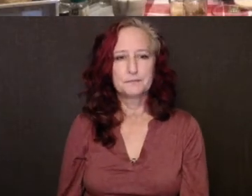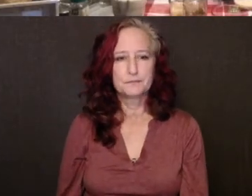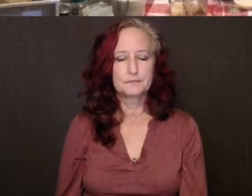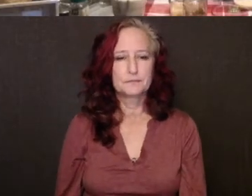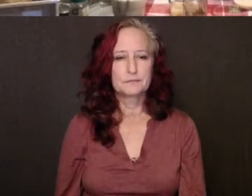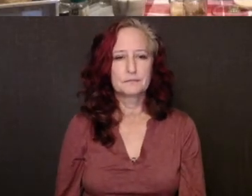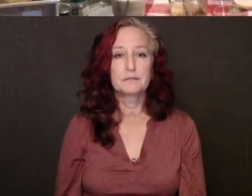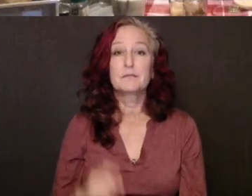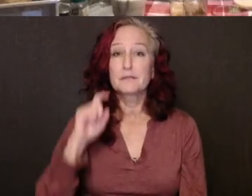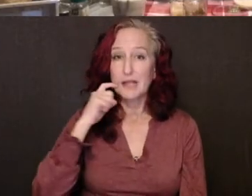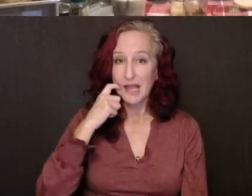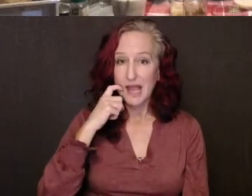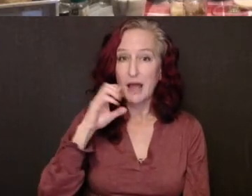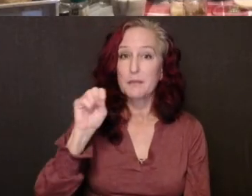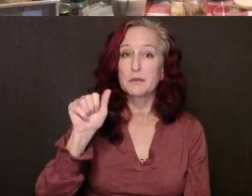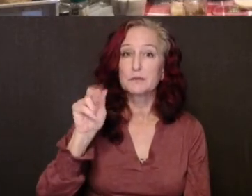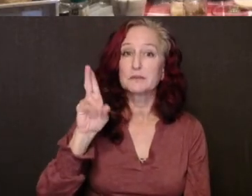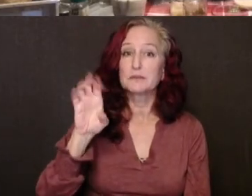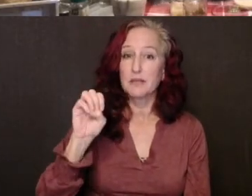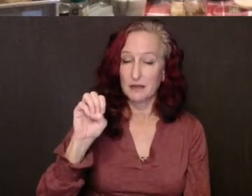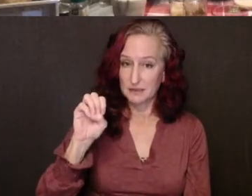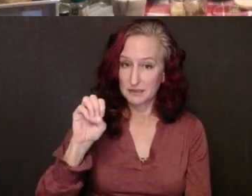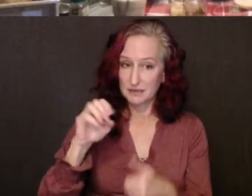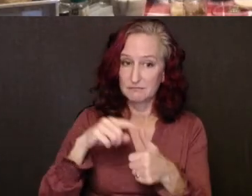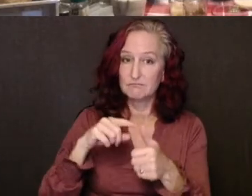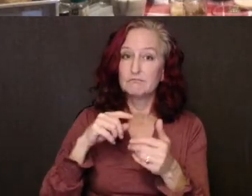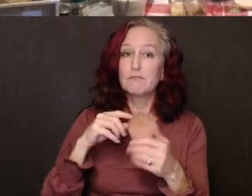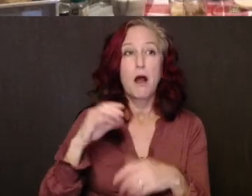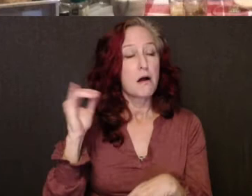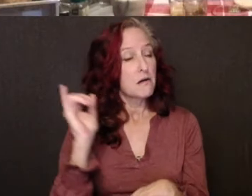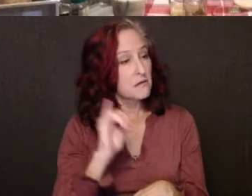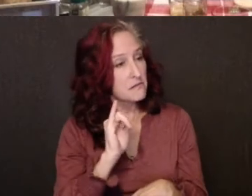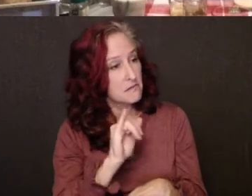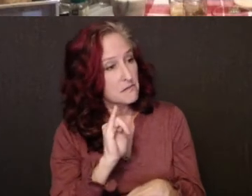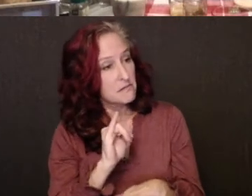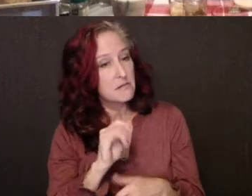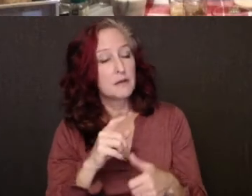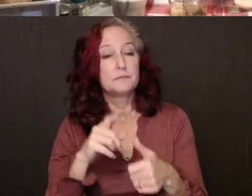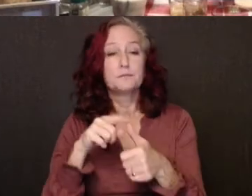absolutely don't feel that way. Yeah.